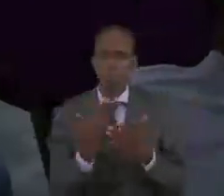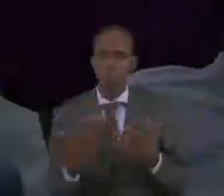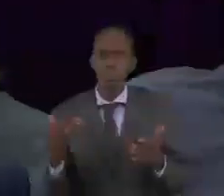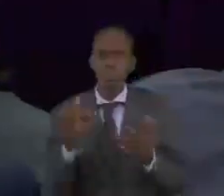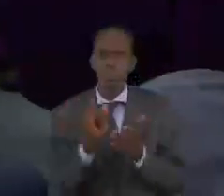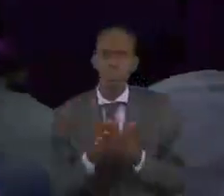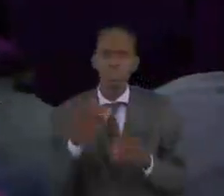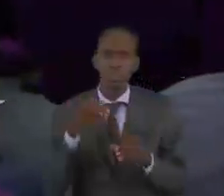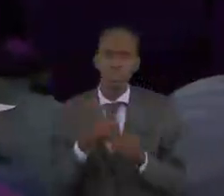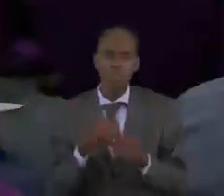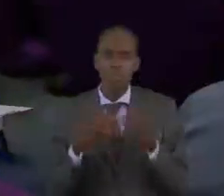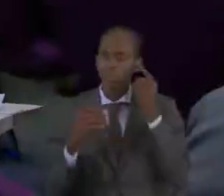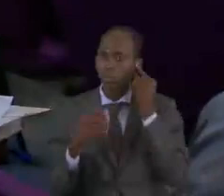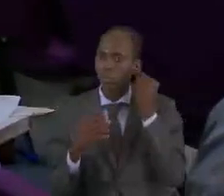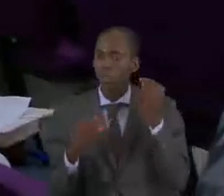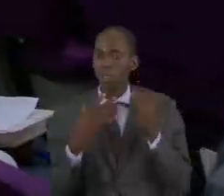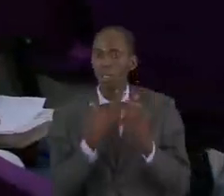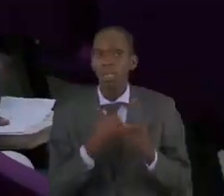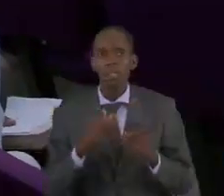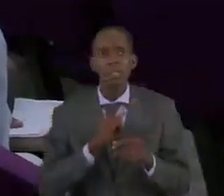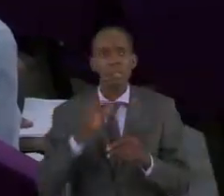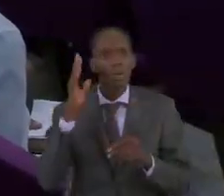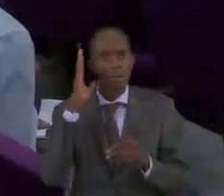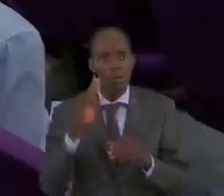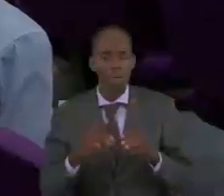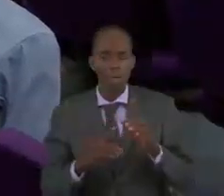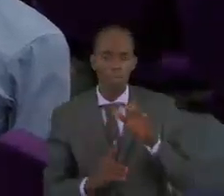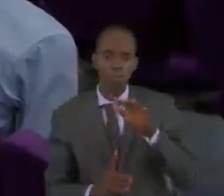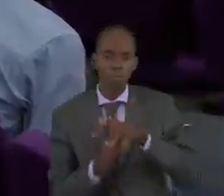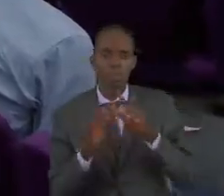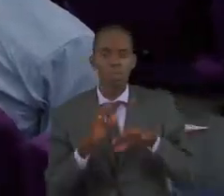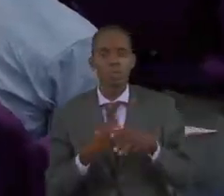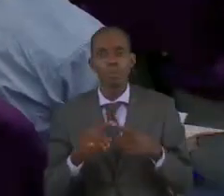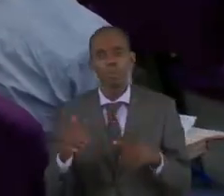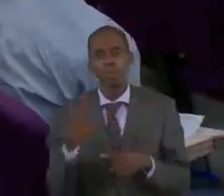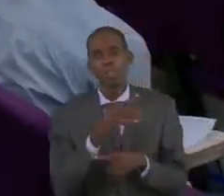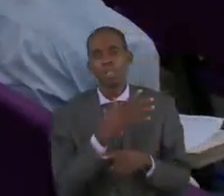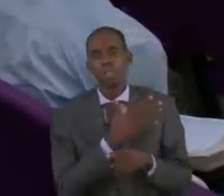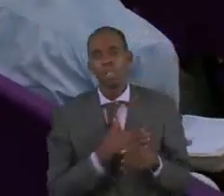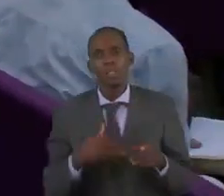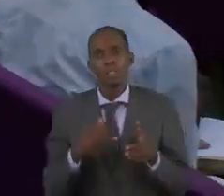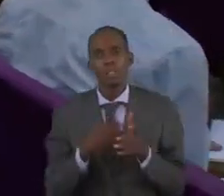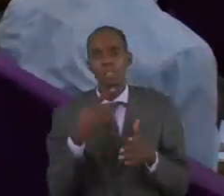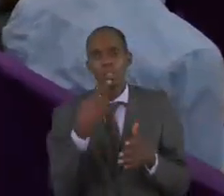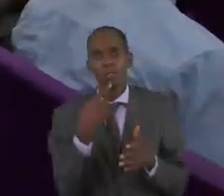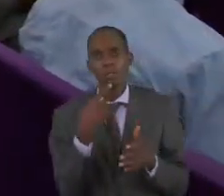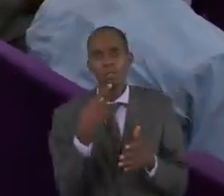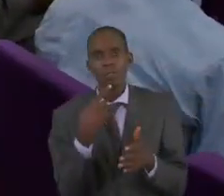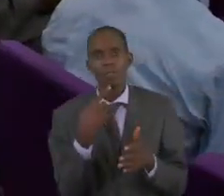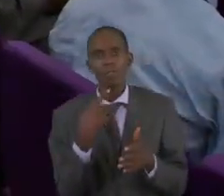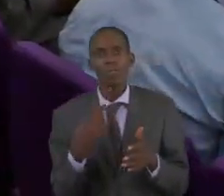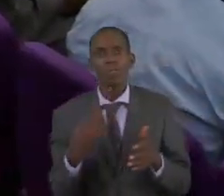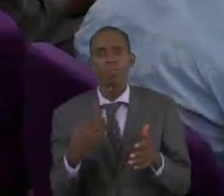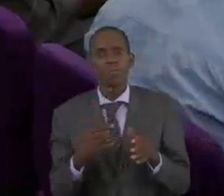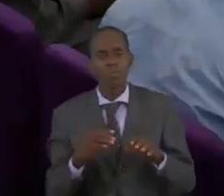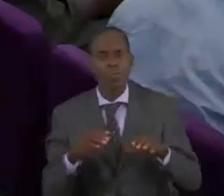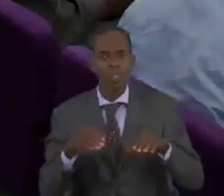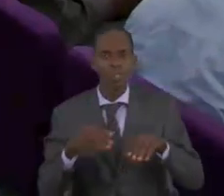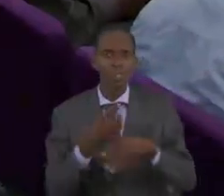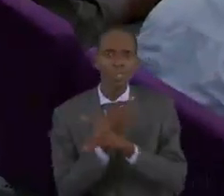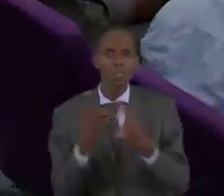things in the which I will appear unto thee. Then in verse 17, delivering thee from